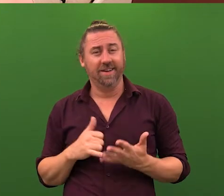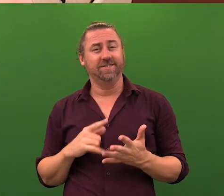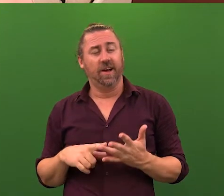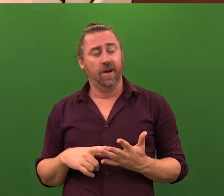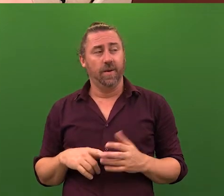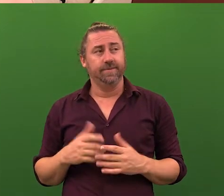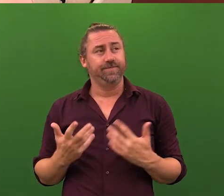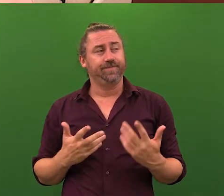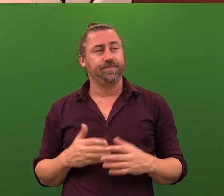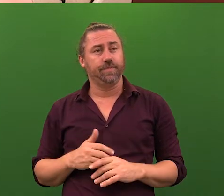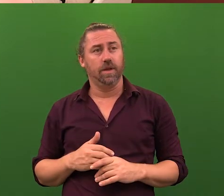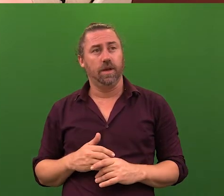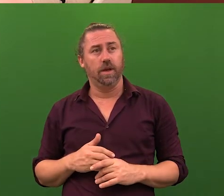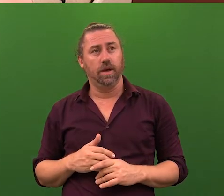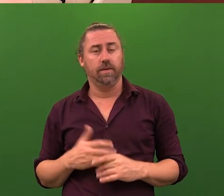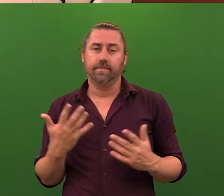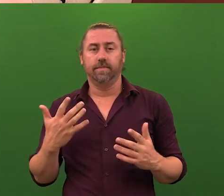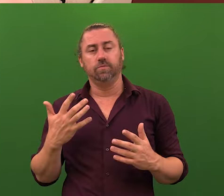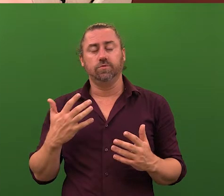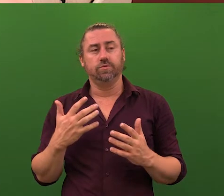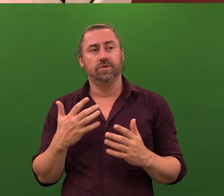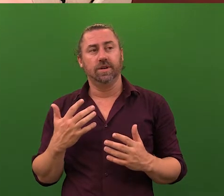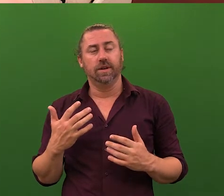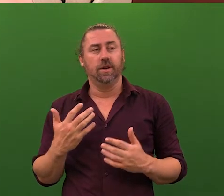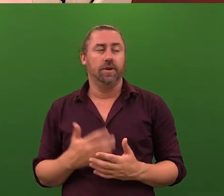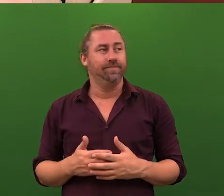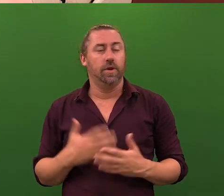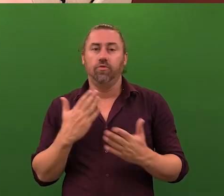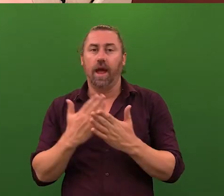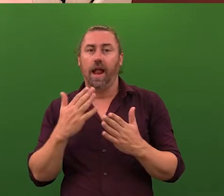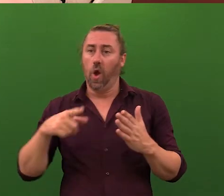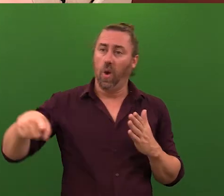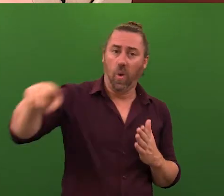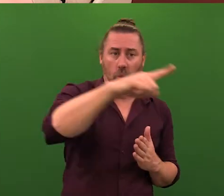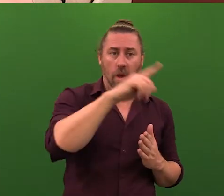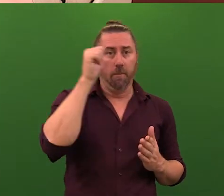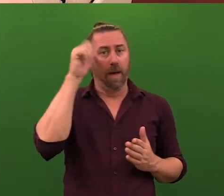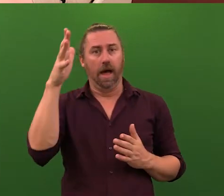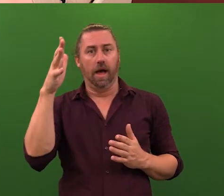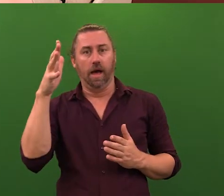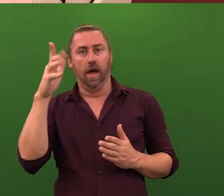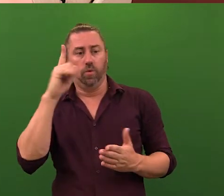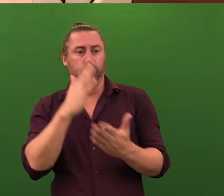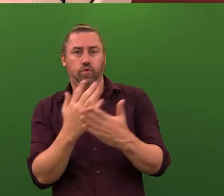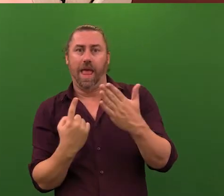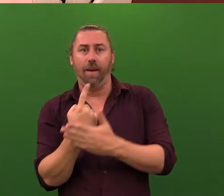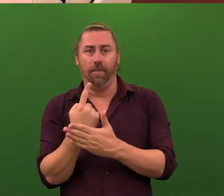and I think it's I guess just making the wider community more aware of